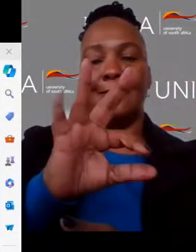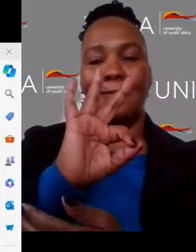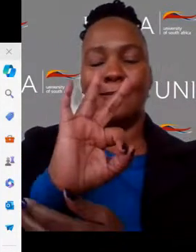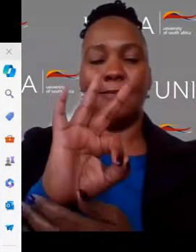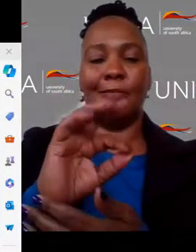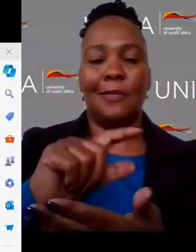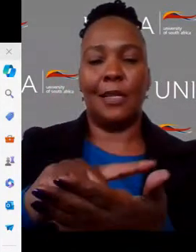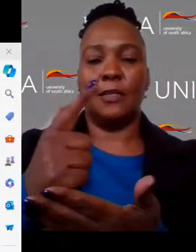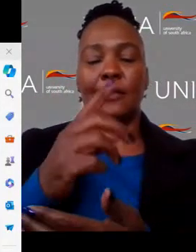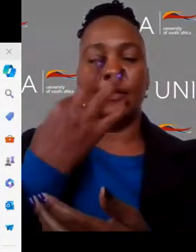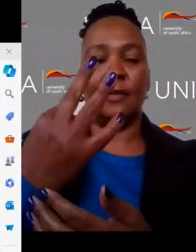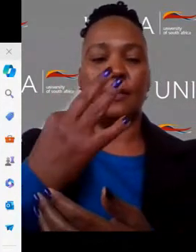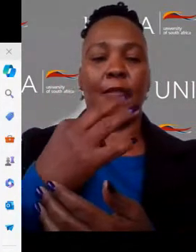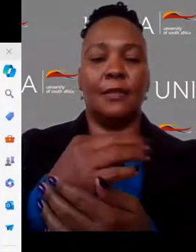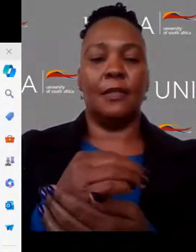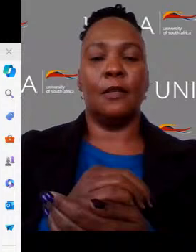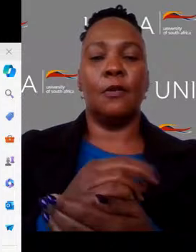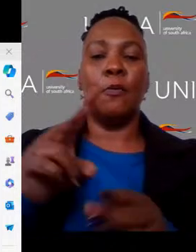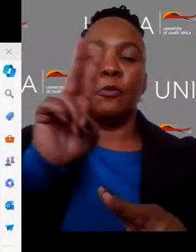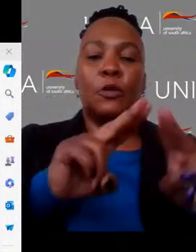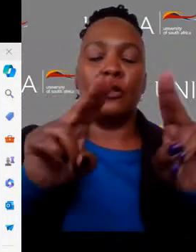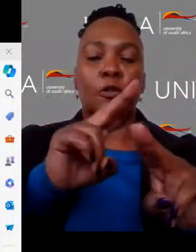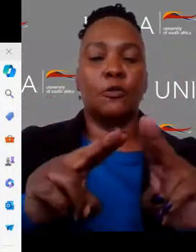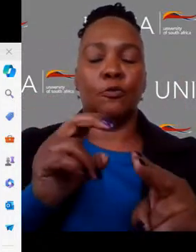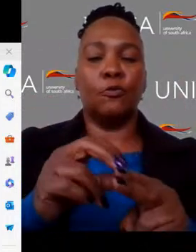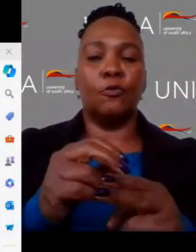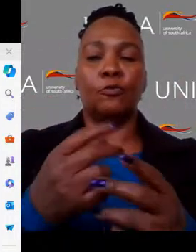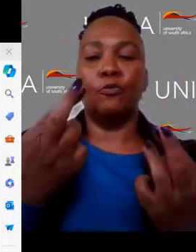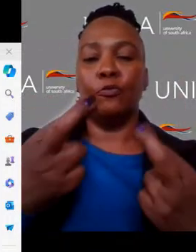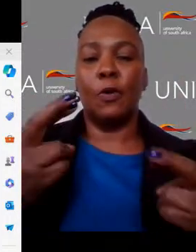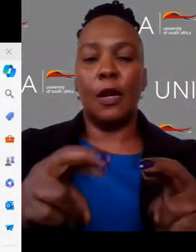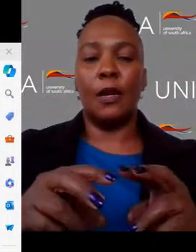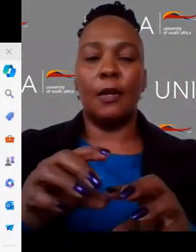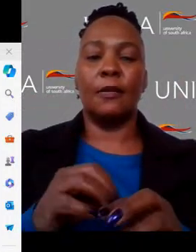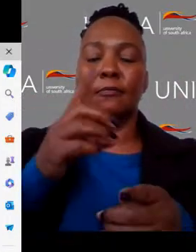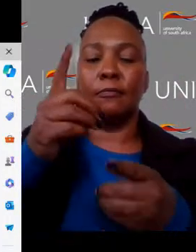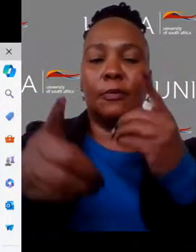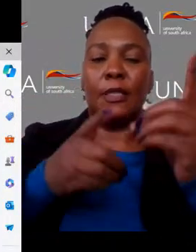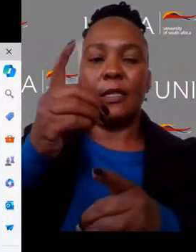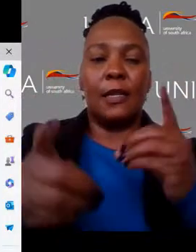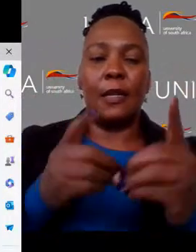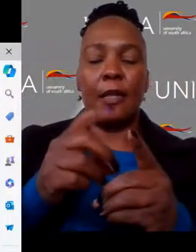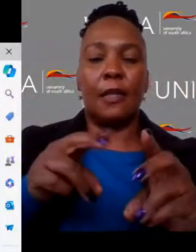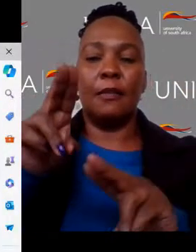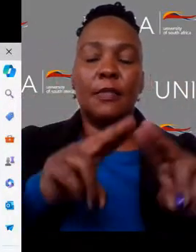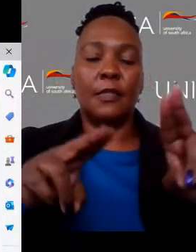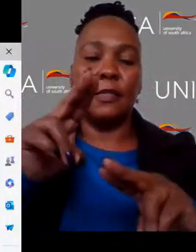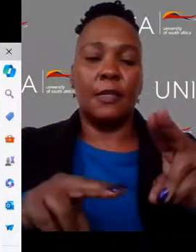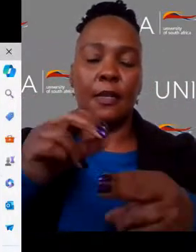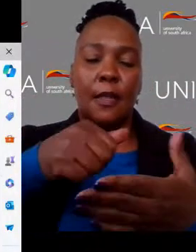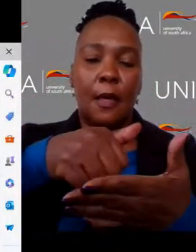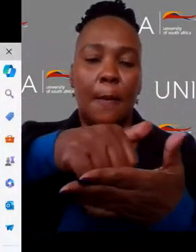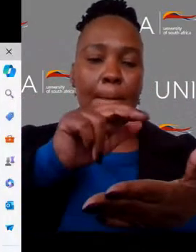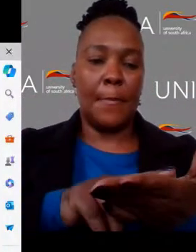proctoring tools are discussed, you will find a tile for the Invigilator app. So let's click on that. And I just